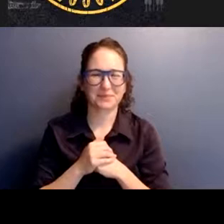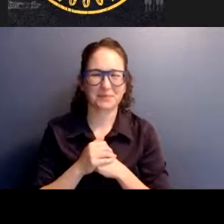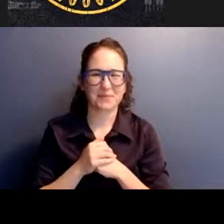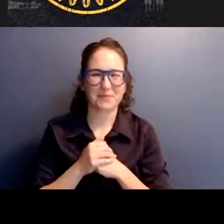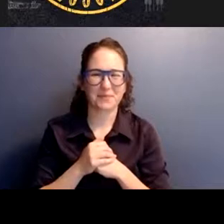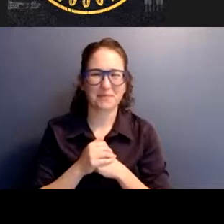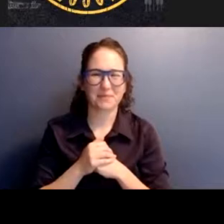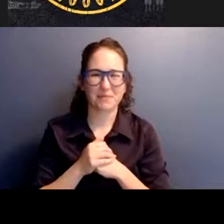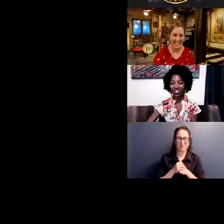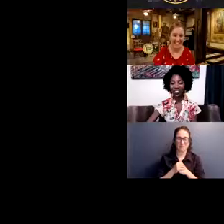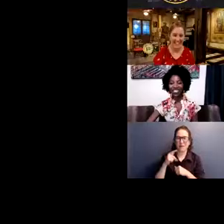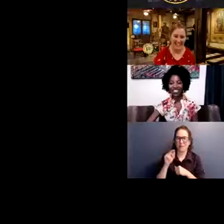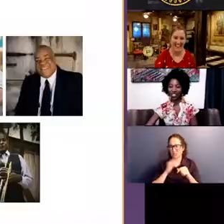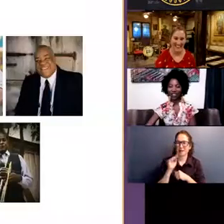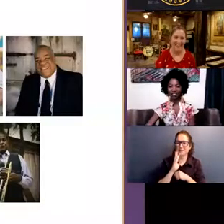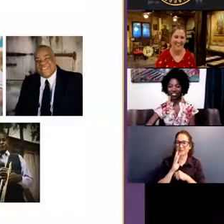That was wonderful.